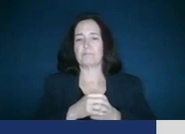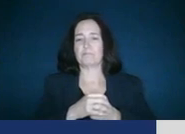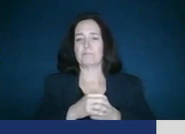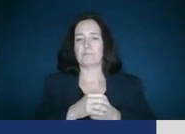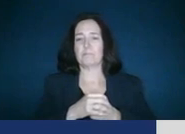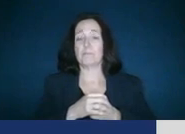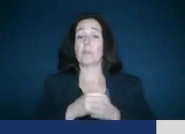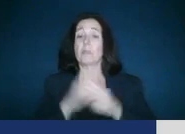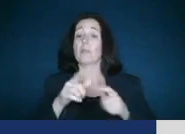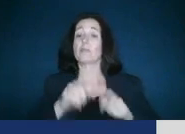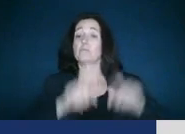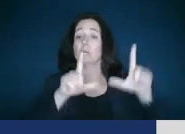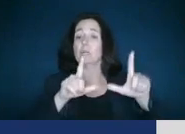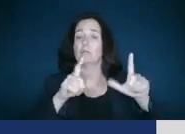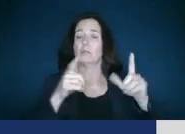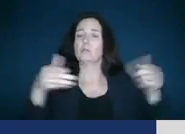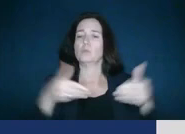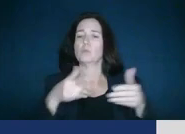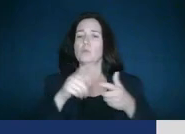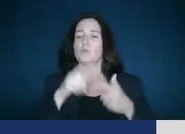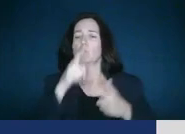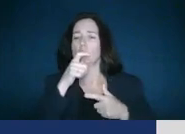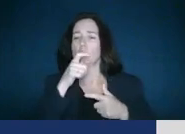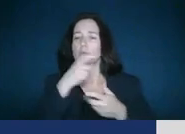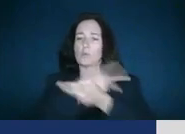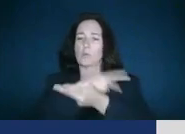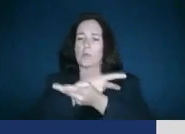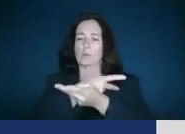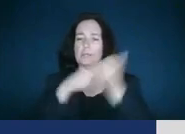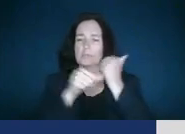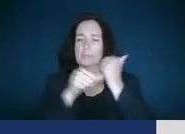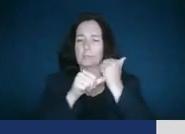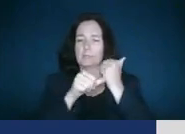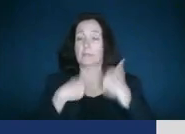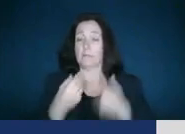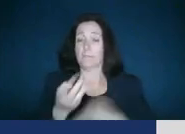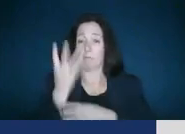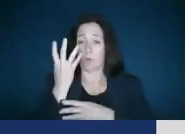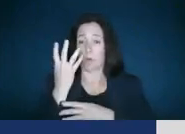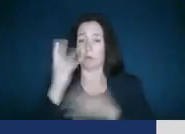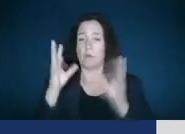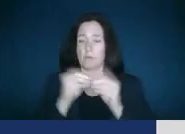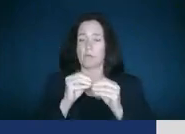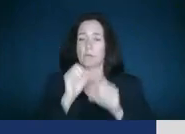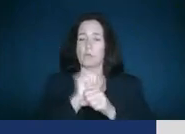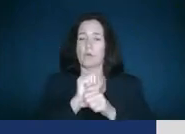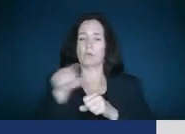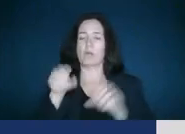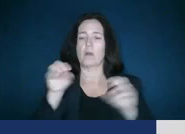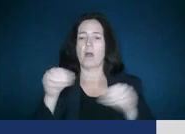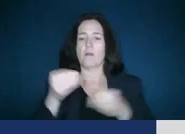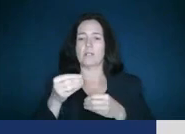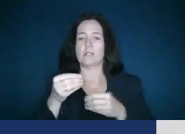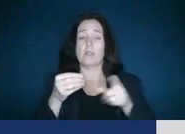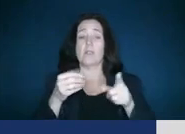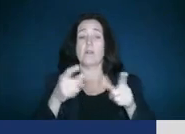This next slide is to introduce you to our graduate assistants. We have 4 graduate assistants working in our office. The